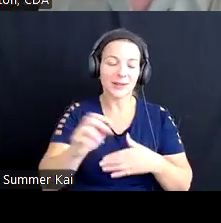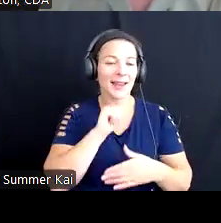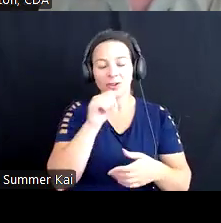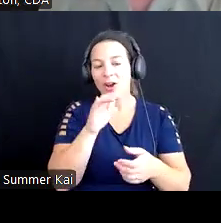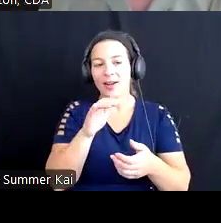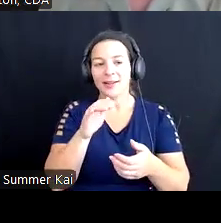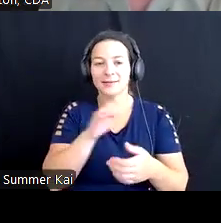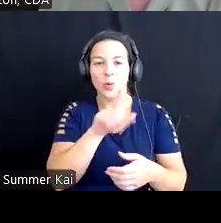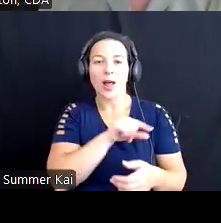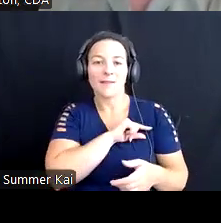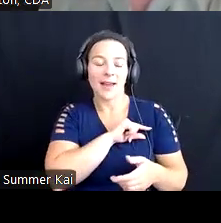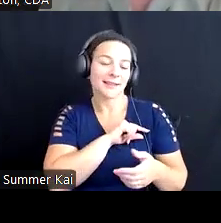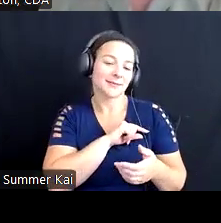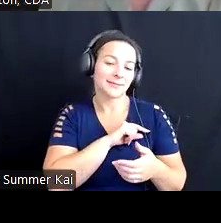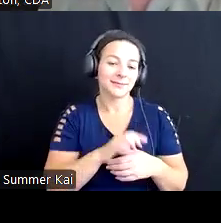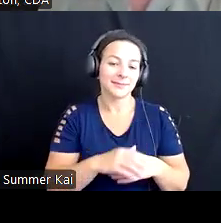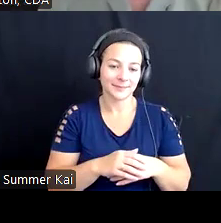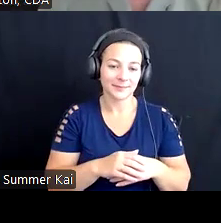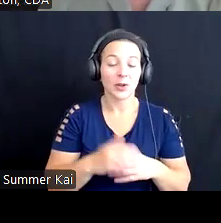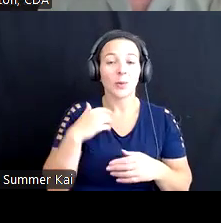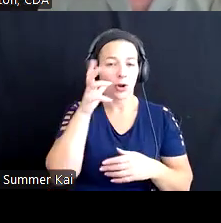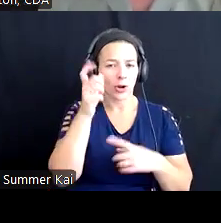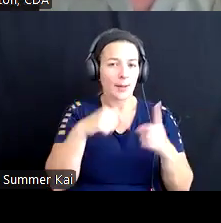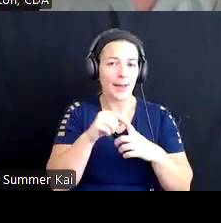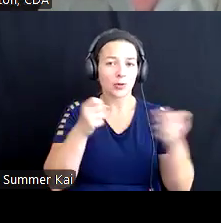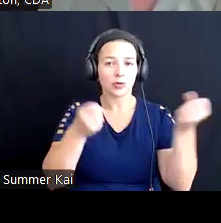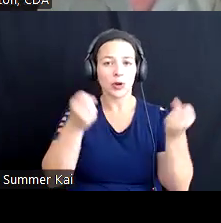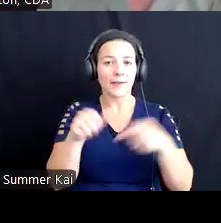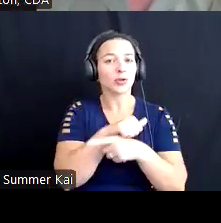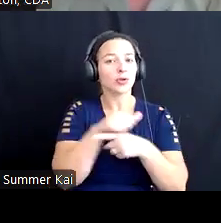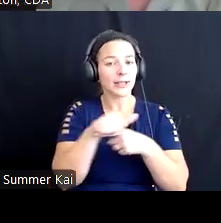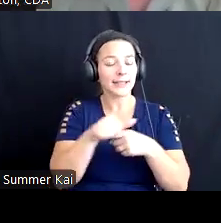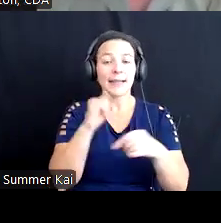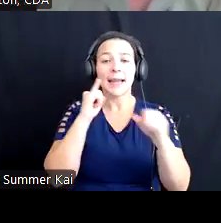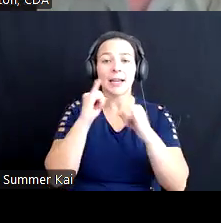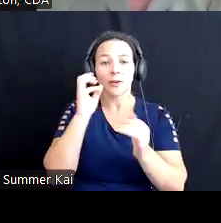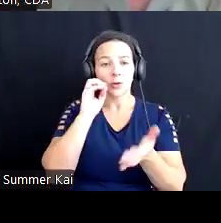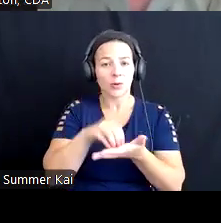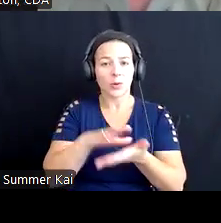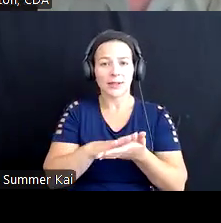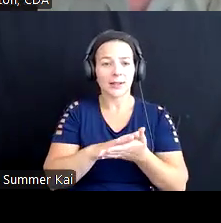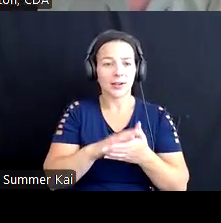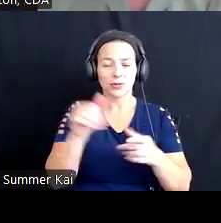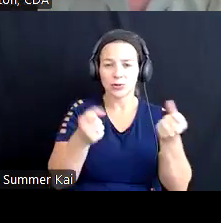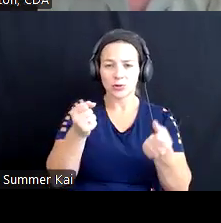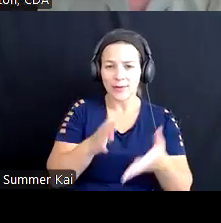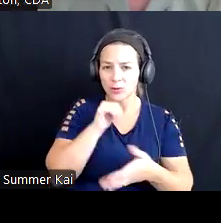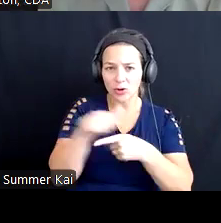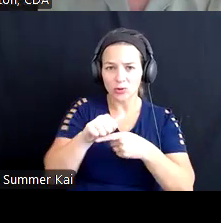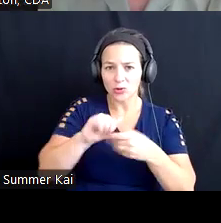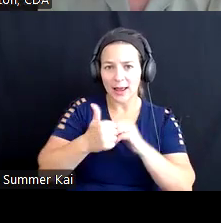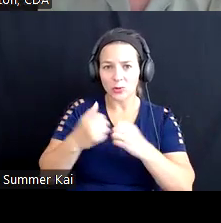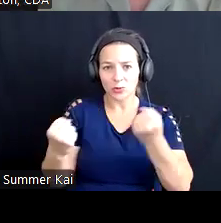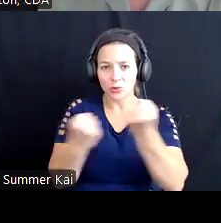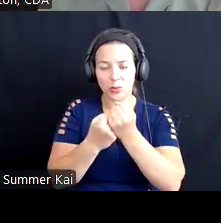We also heard about driver training. Interviewees noted that drivers are not trained on how to support riders who are living